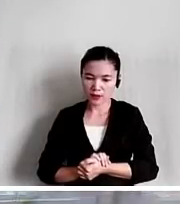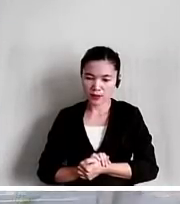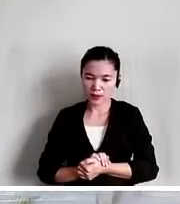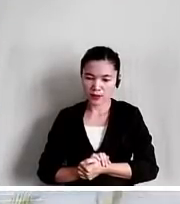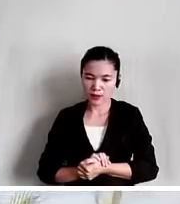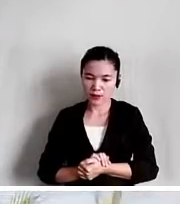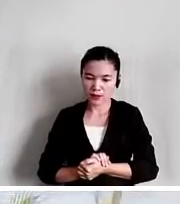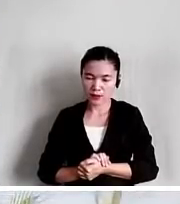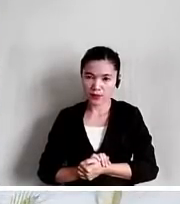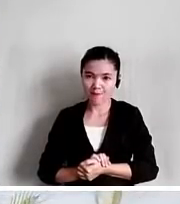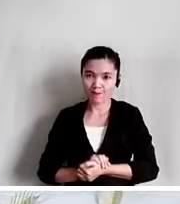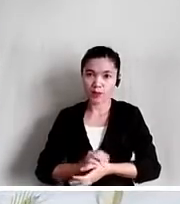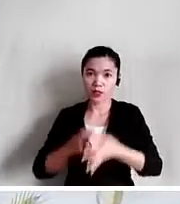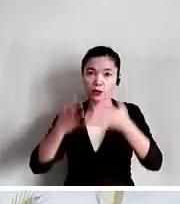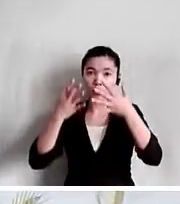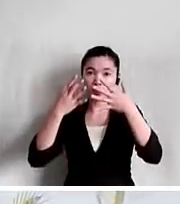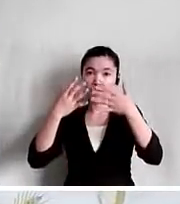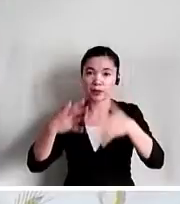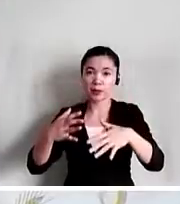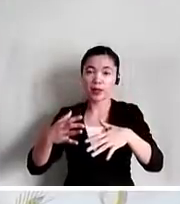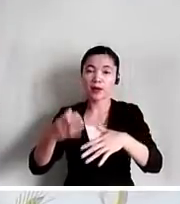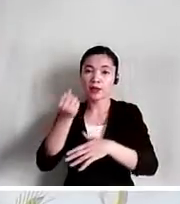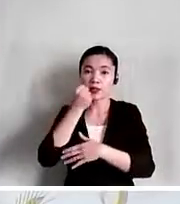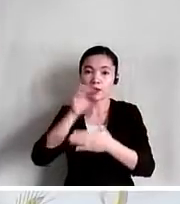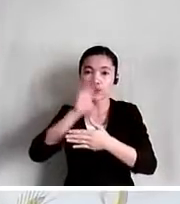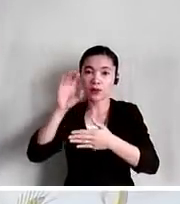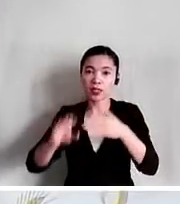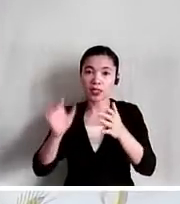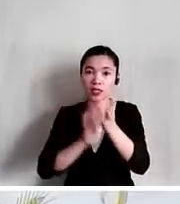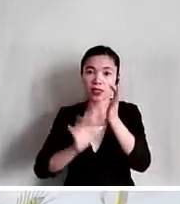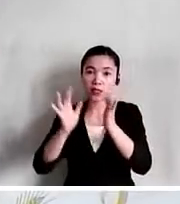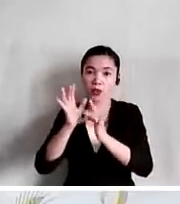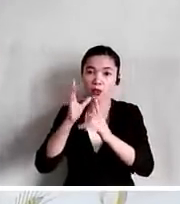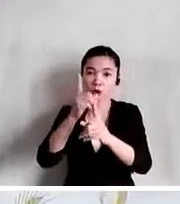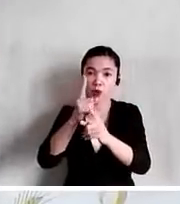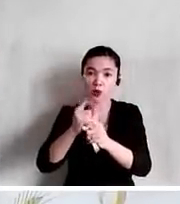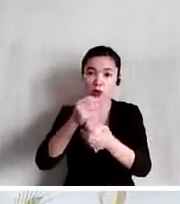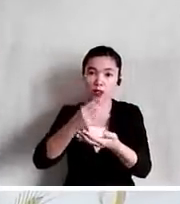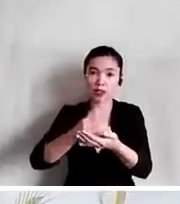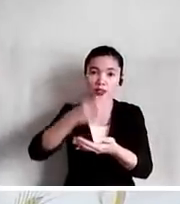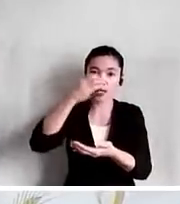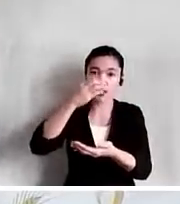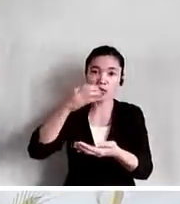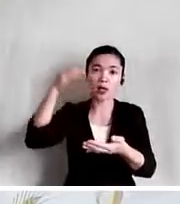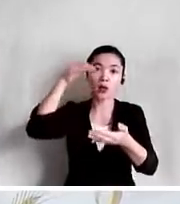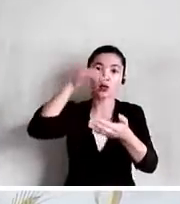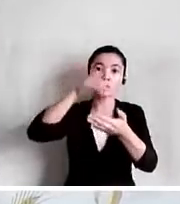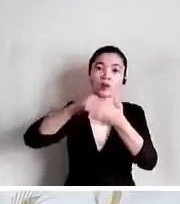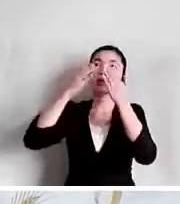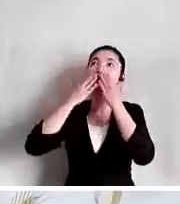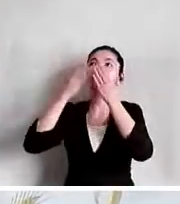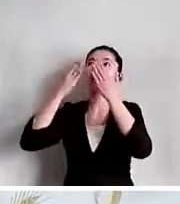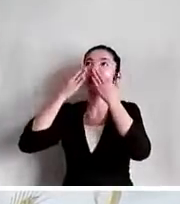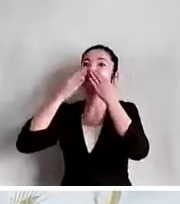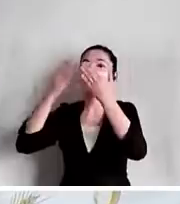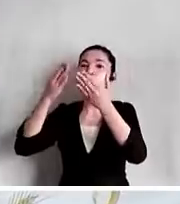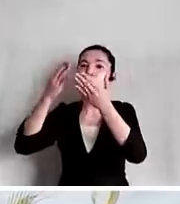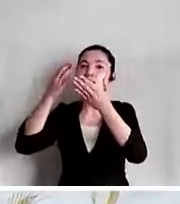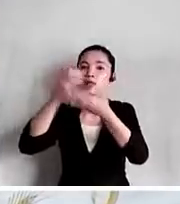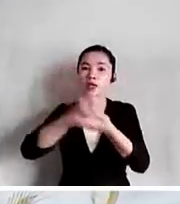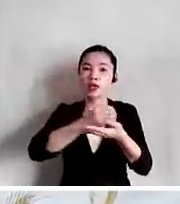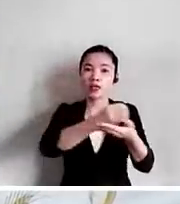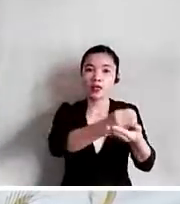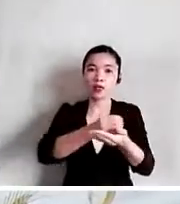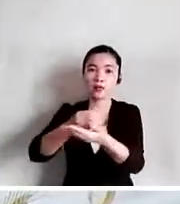In a similar way, when supper was ended, he took the chalice and once more giving thanks, he gave it to his